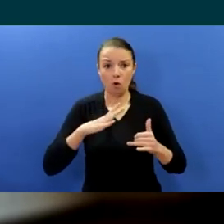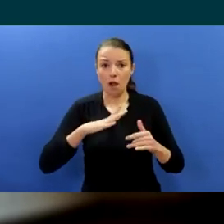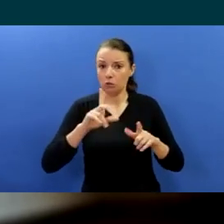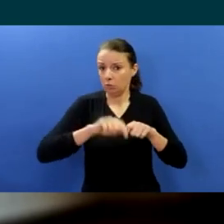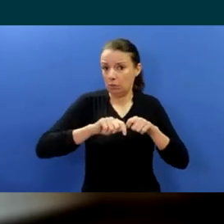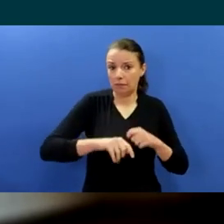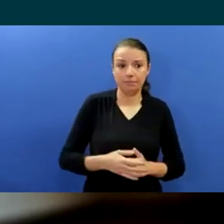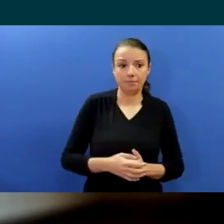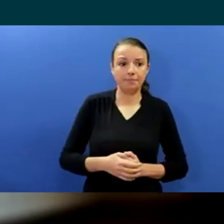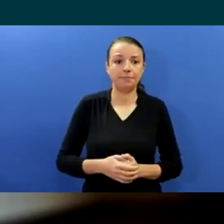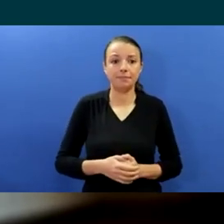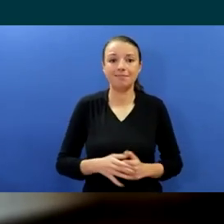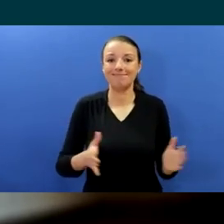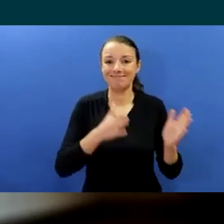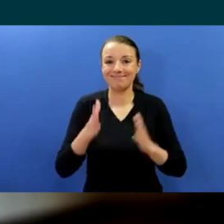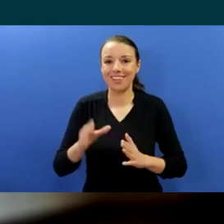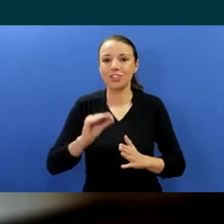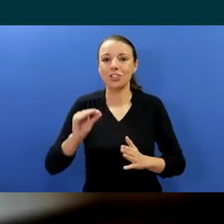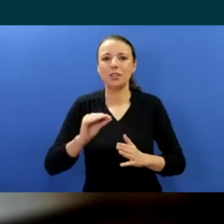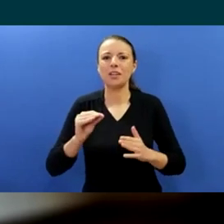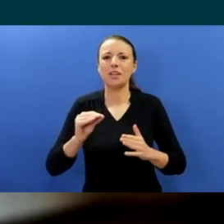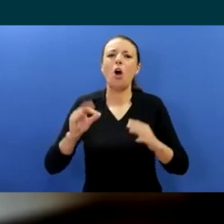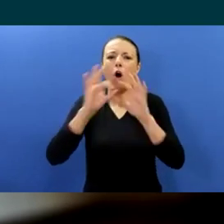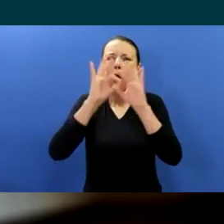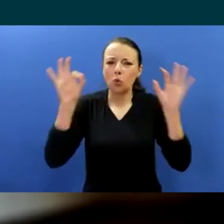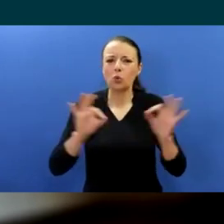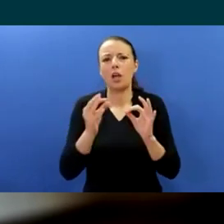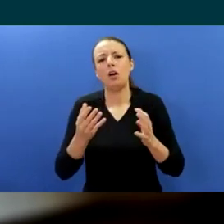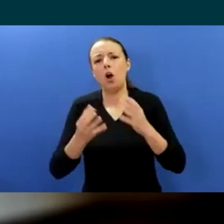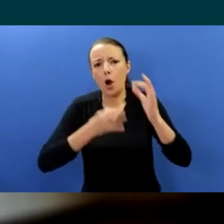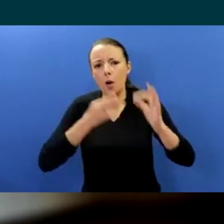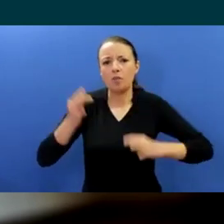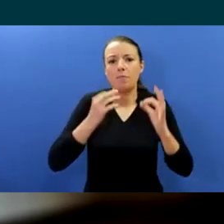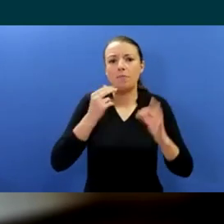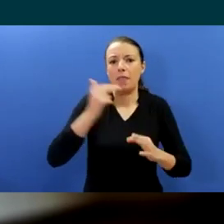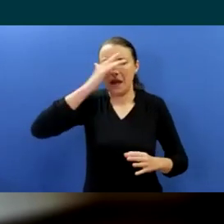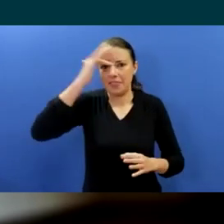interesting to have a little bit of that in our head as well. So it's